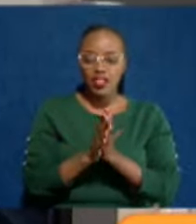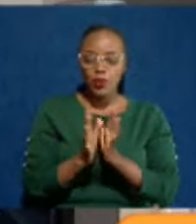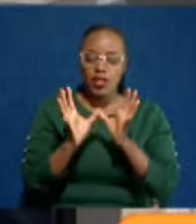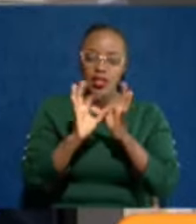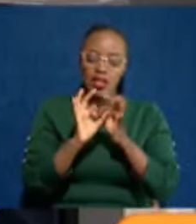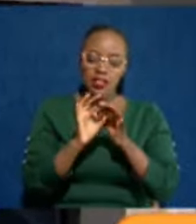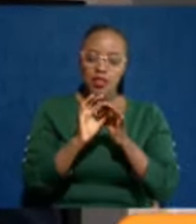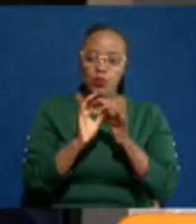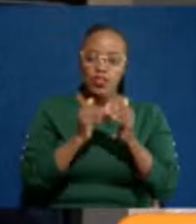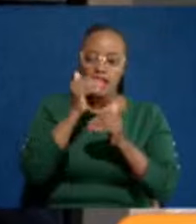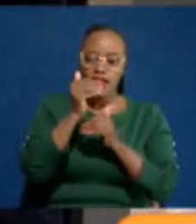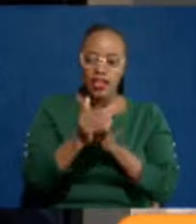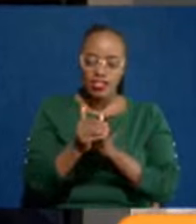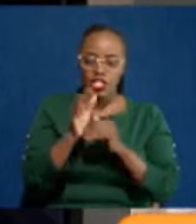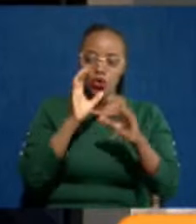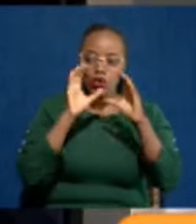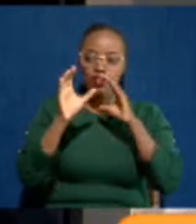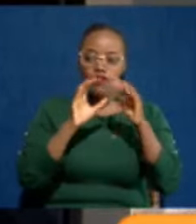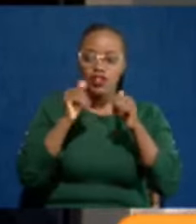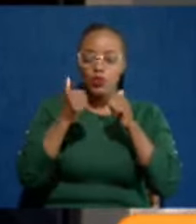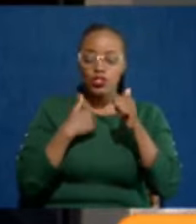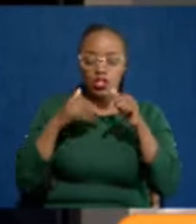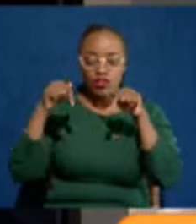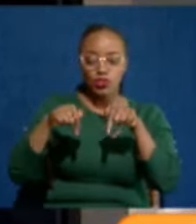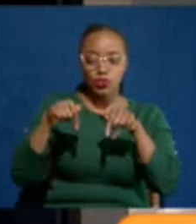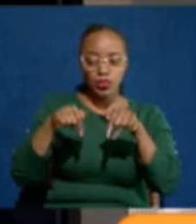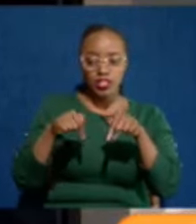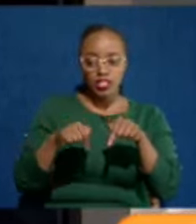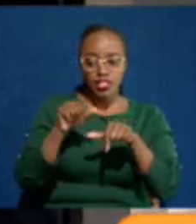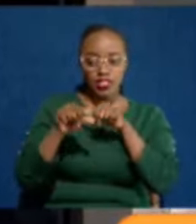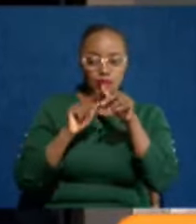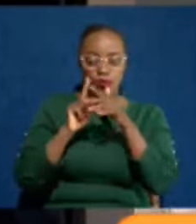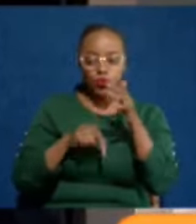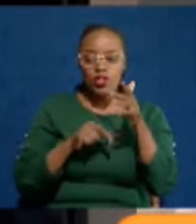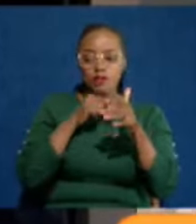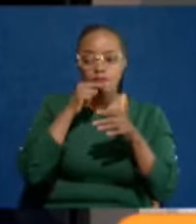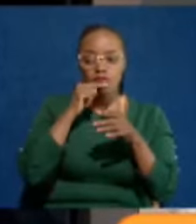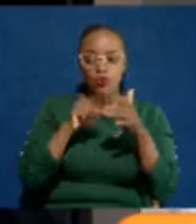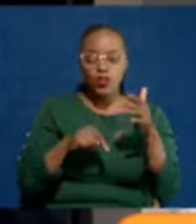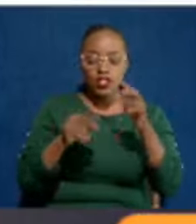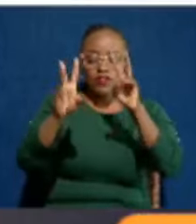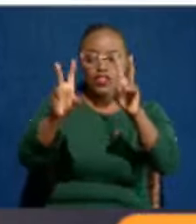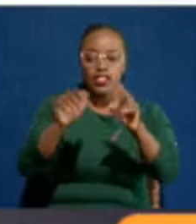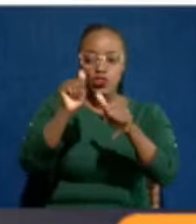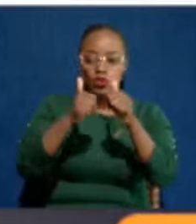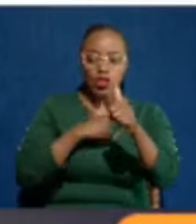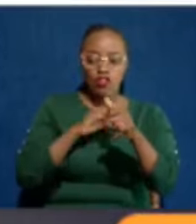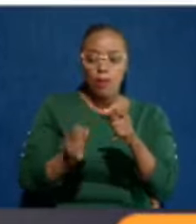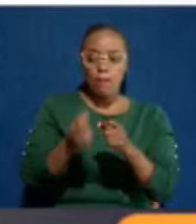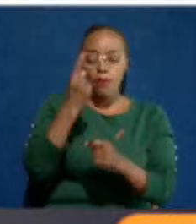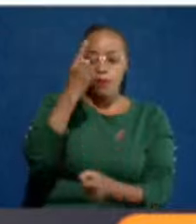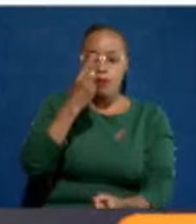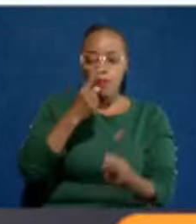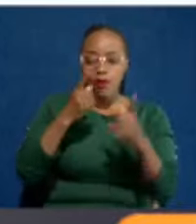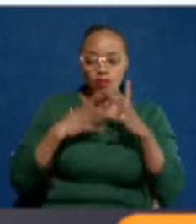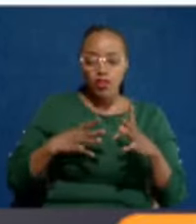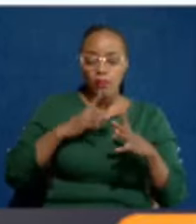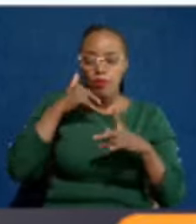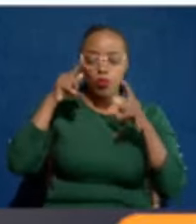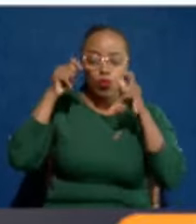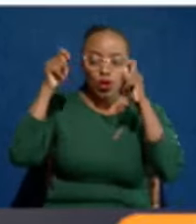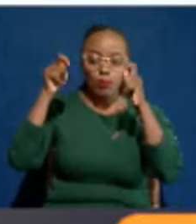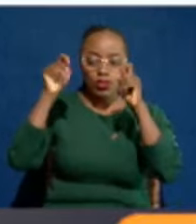perhaps into the next conversation we're having here, is, like you said, there are issues that are being raised by those who are protesting.